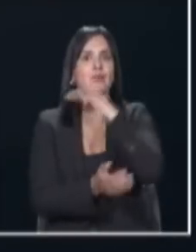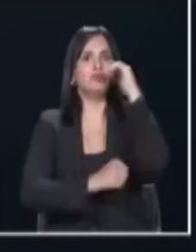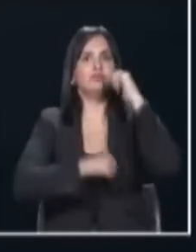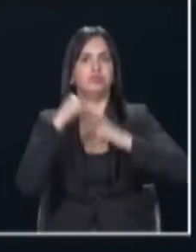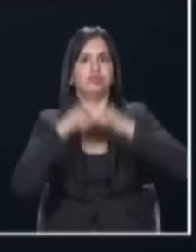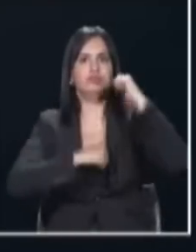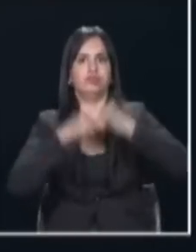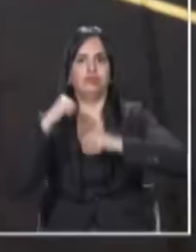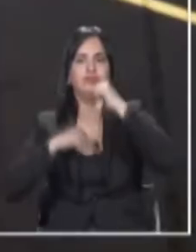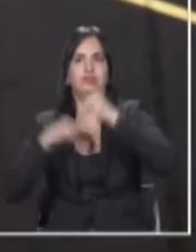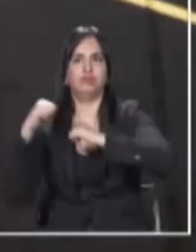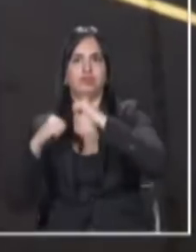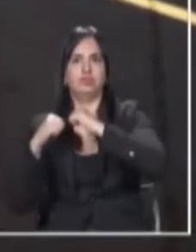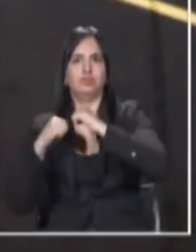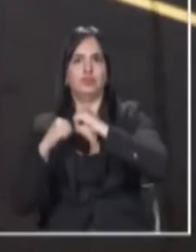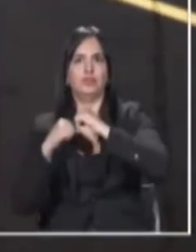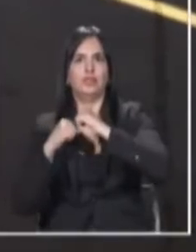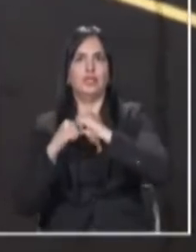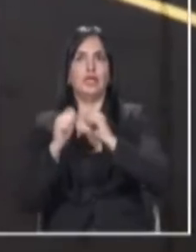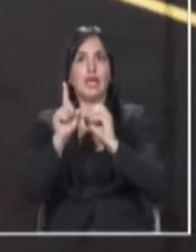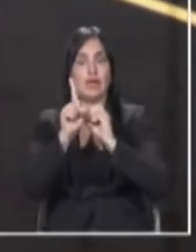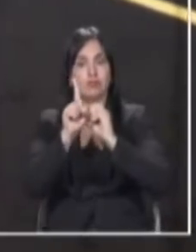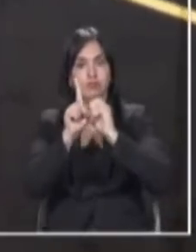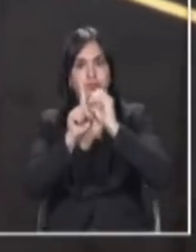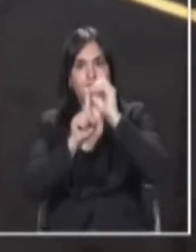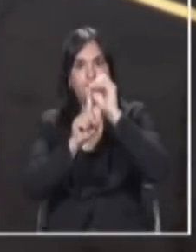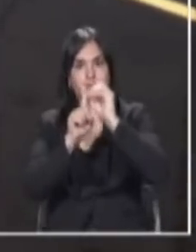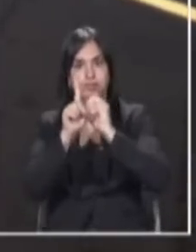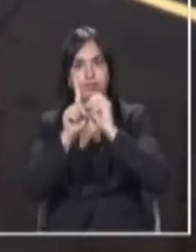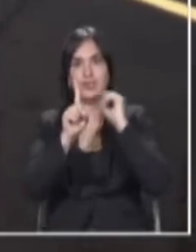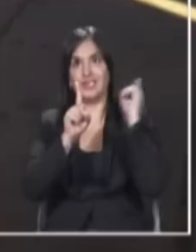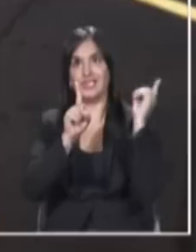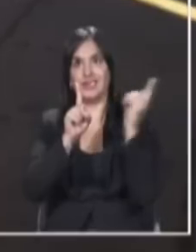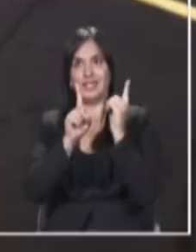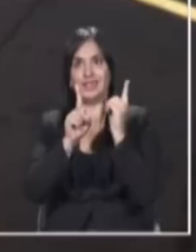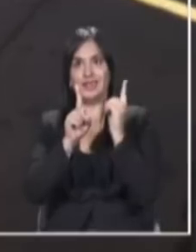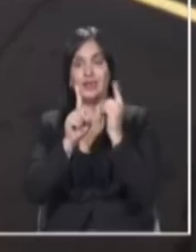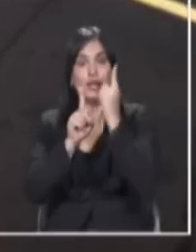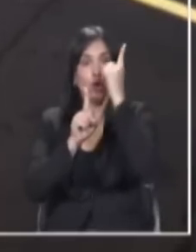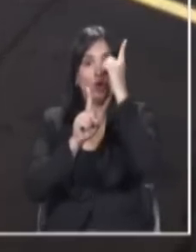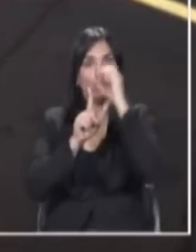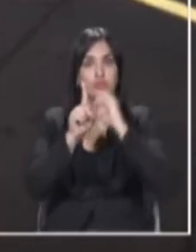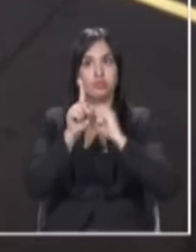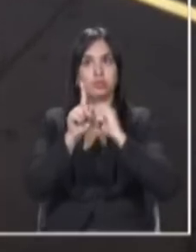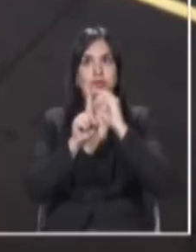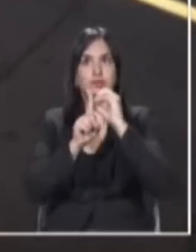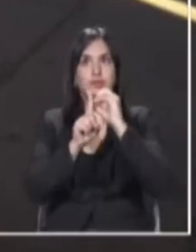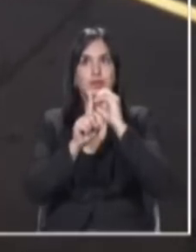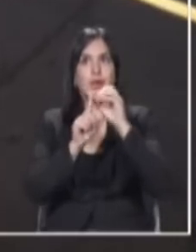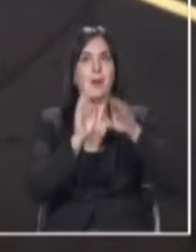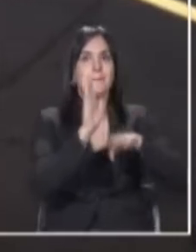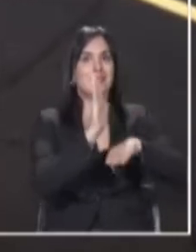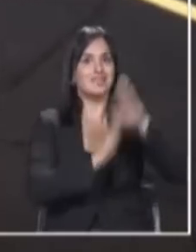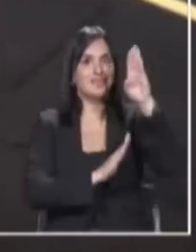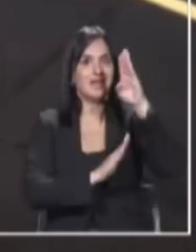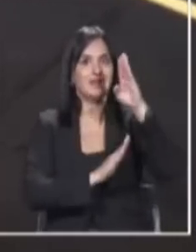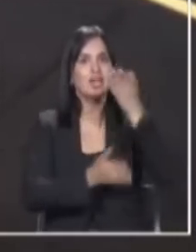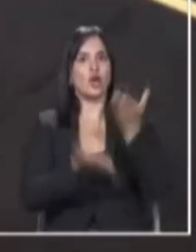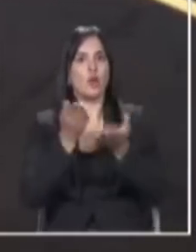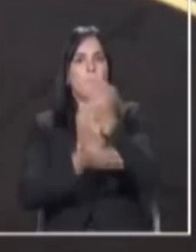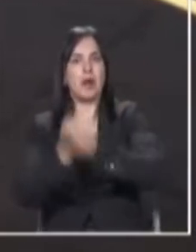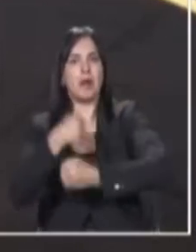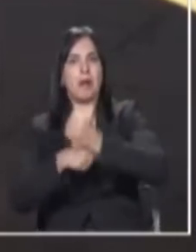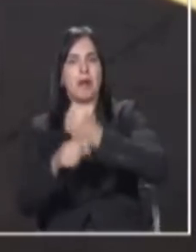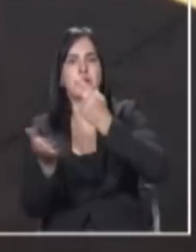place well global temperatures are one degree Celsius higher than